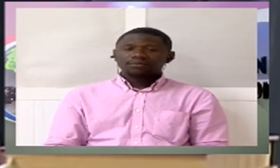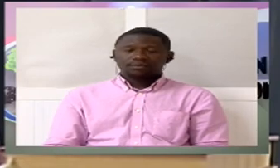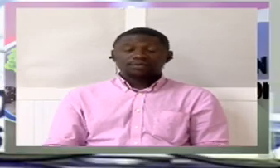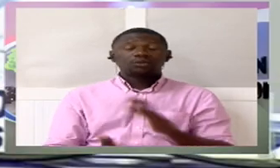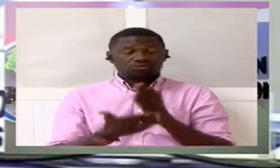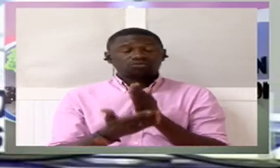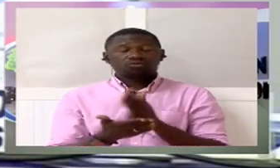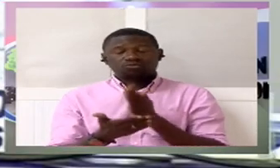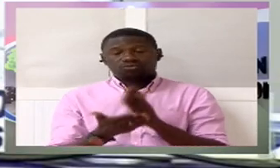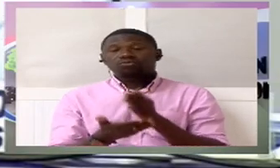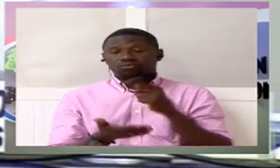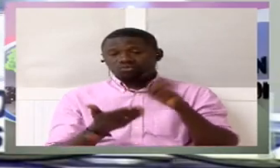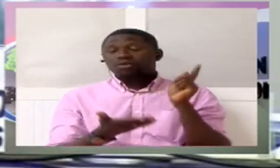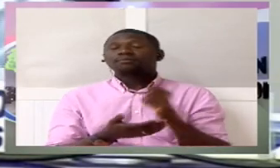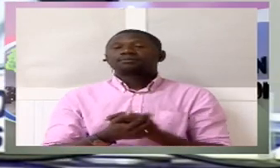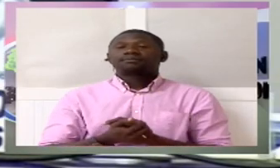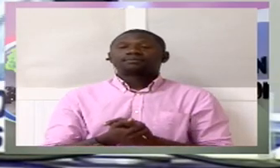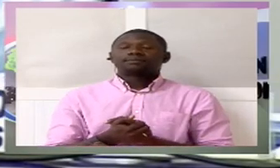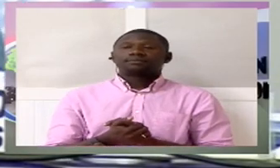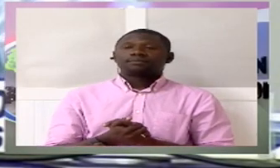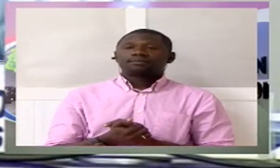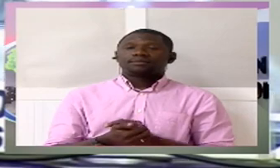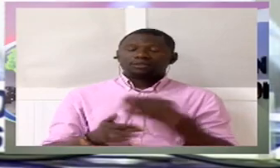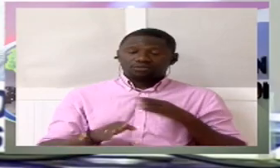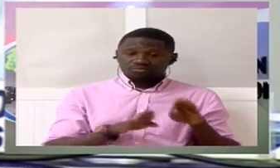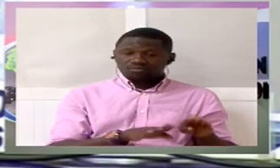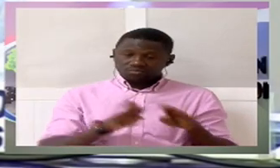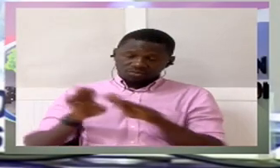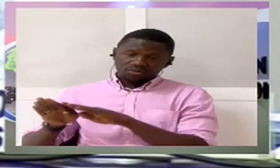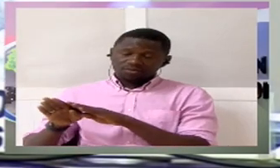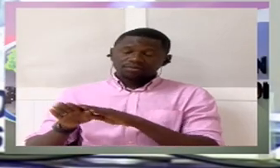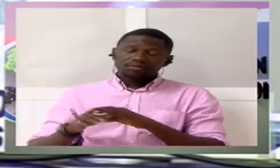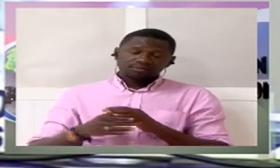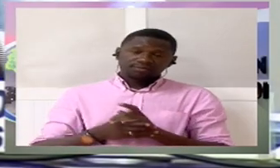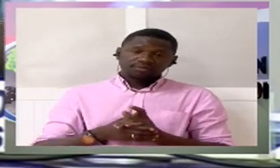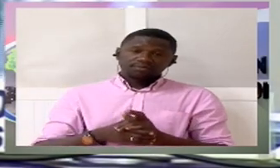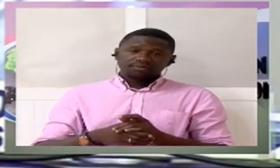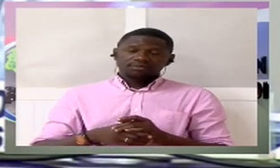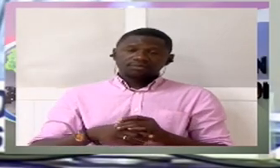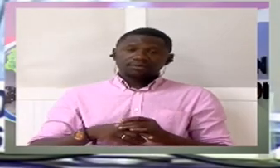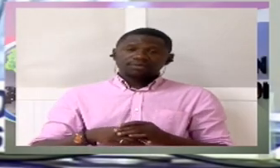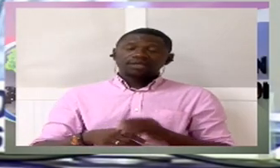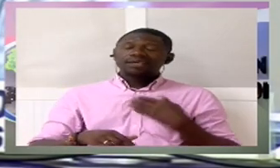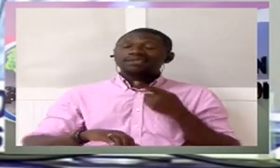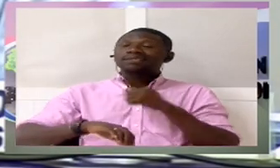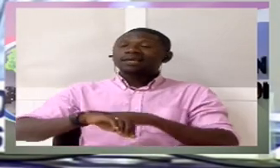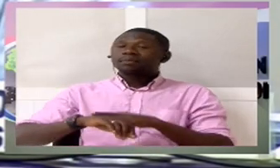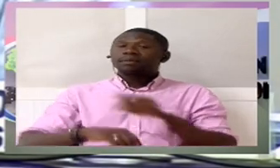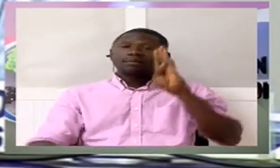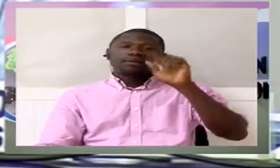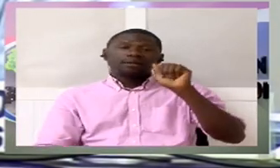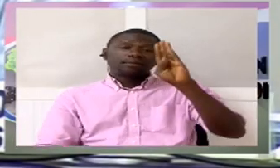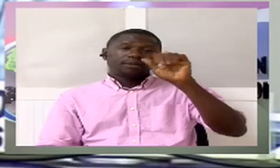That is true. Let us move on. And while Baba was in